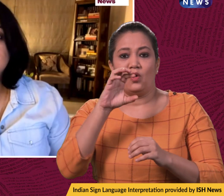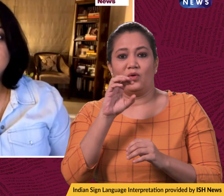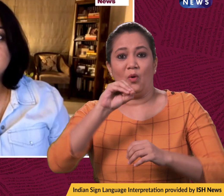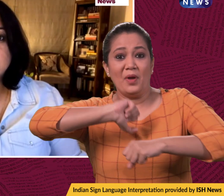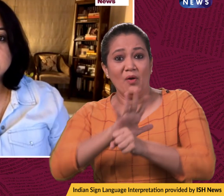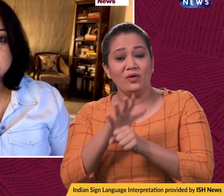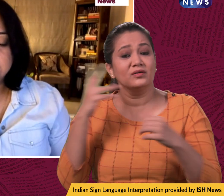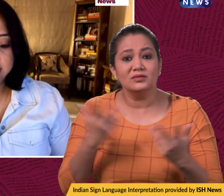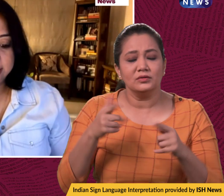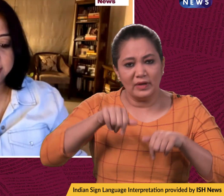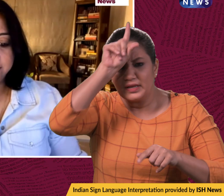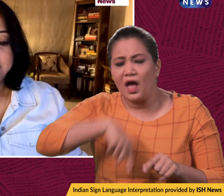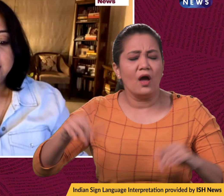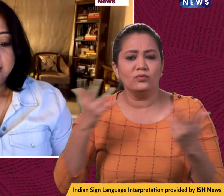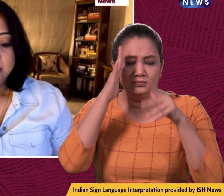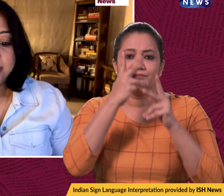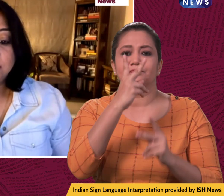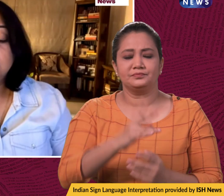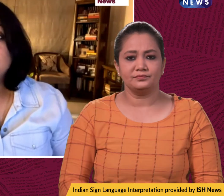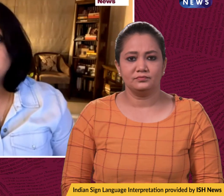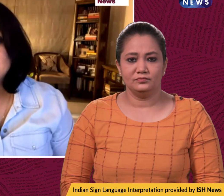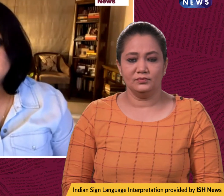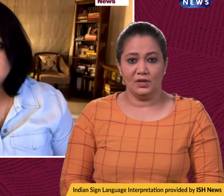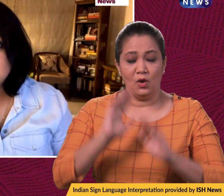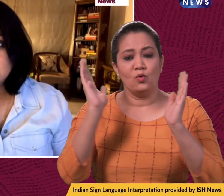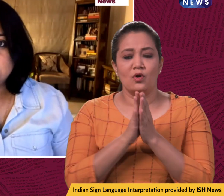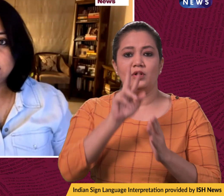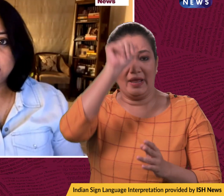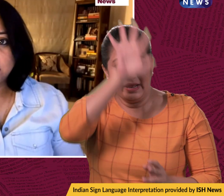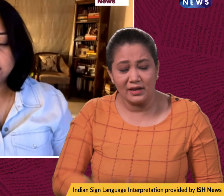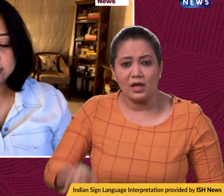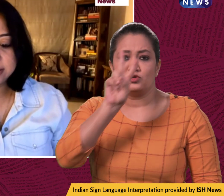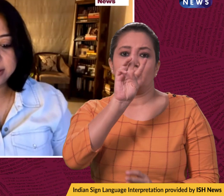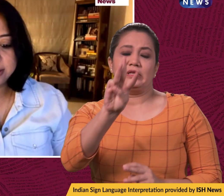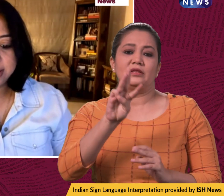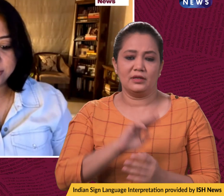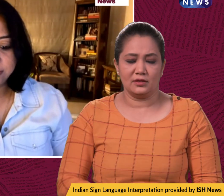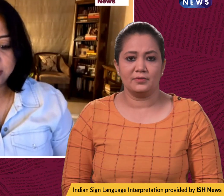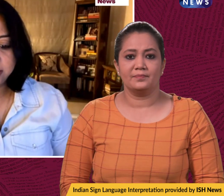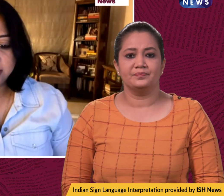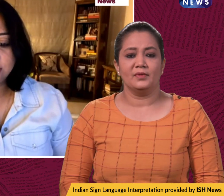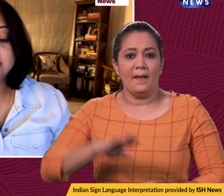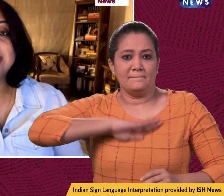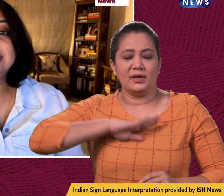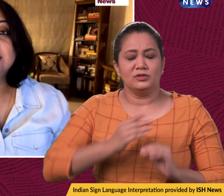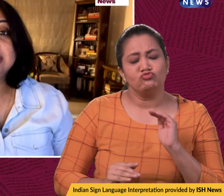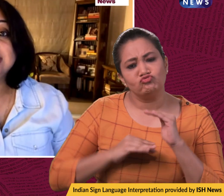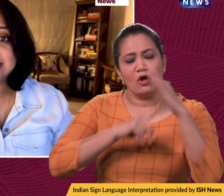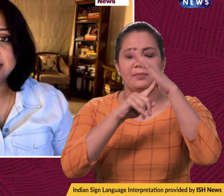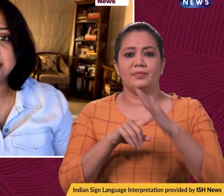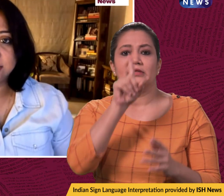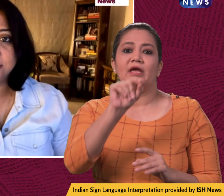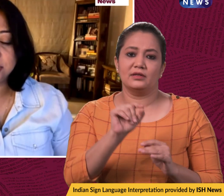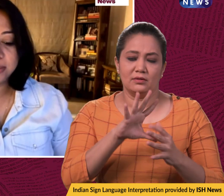of the Omicron virus in India. We have a total of 23 cases of the Omicron virus in India. As of now, Maharashtra's tally has